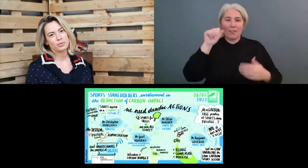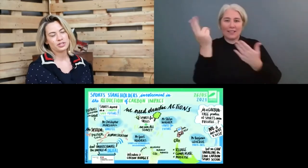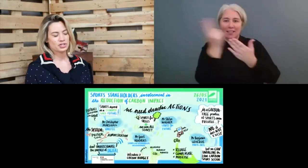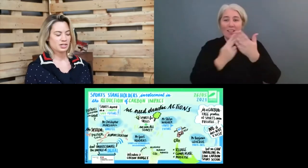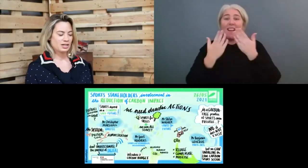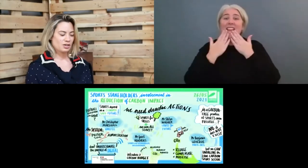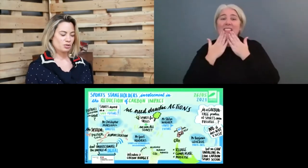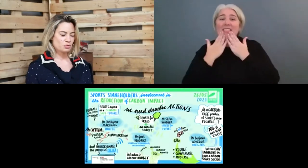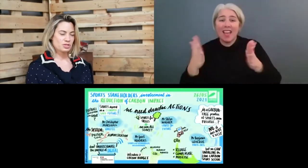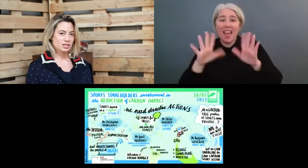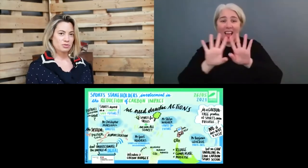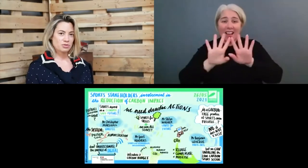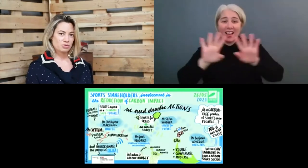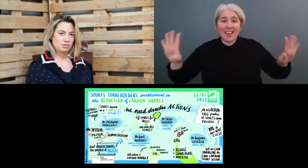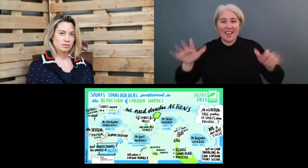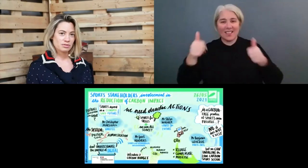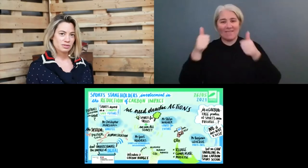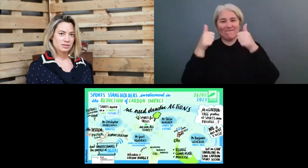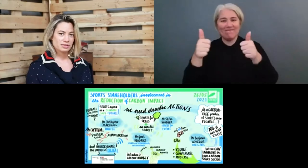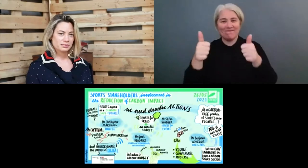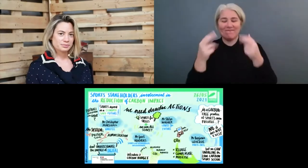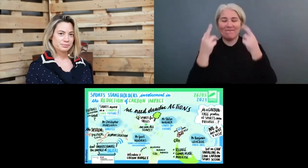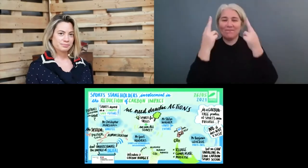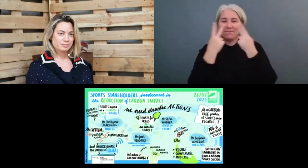you so much. Hope to see you soon.